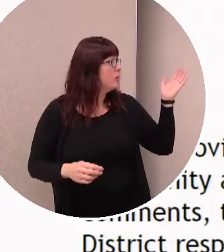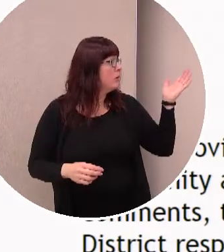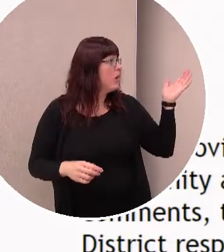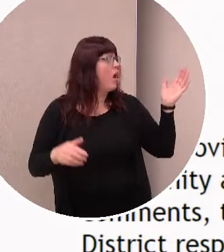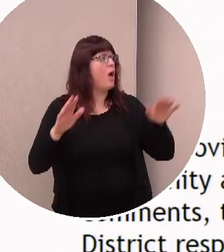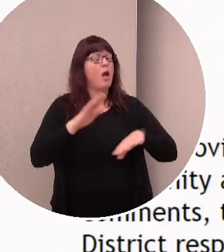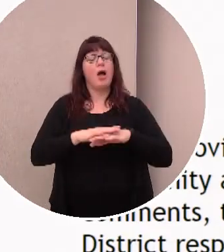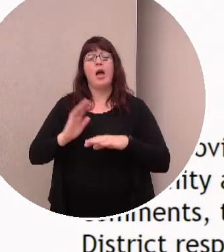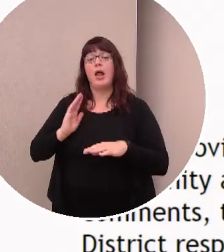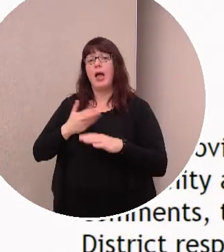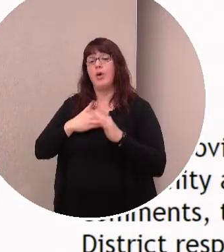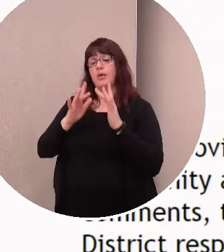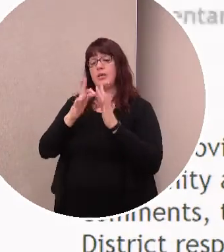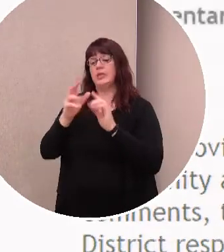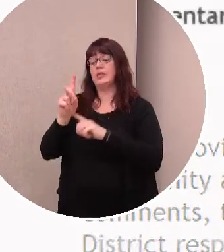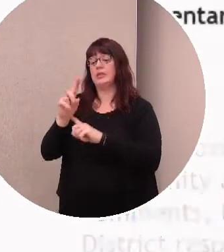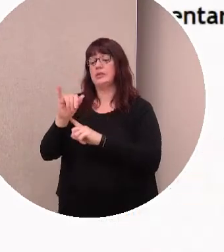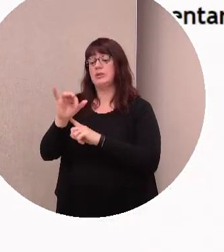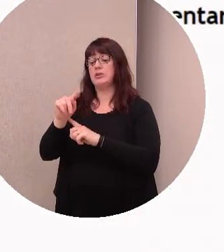district webpage as well.